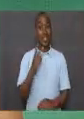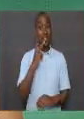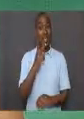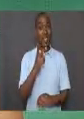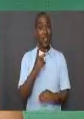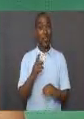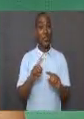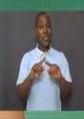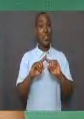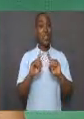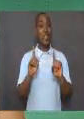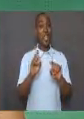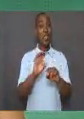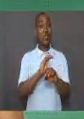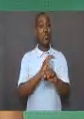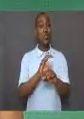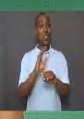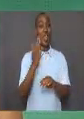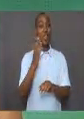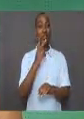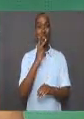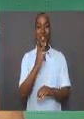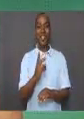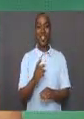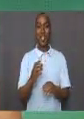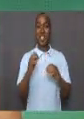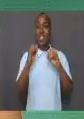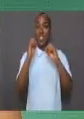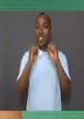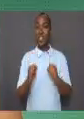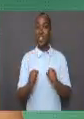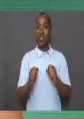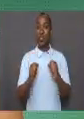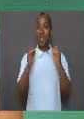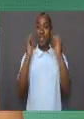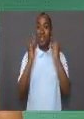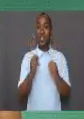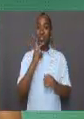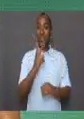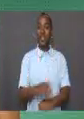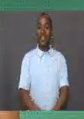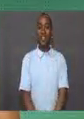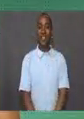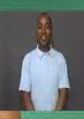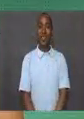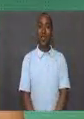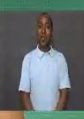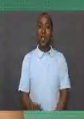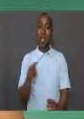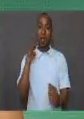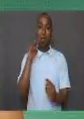at different types of cells, their size and shape. We